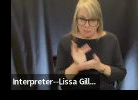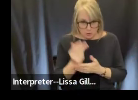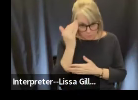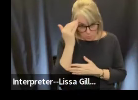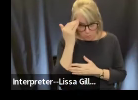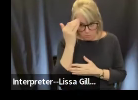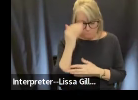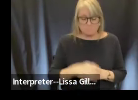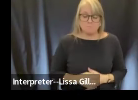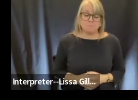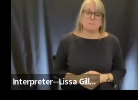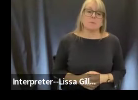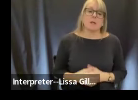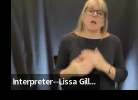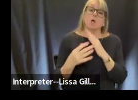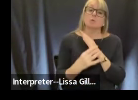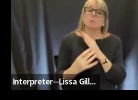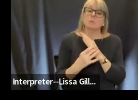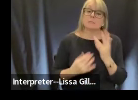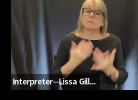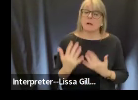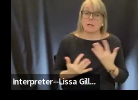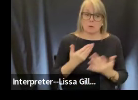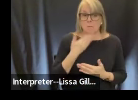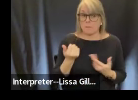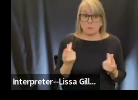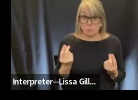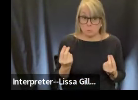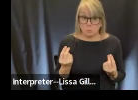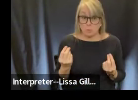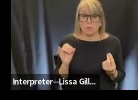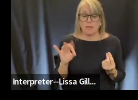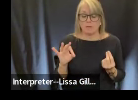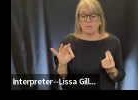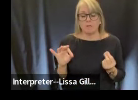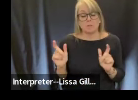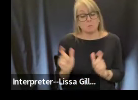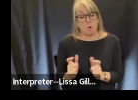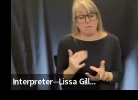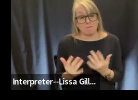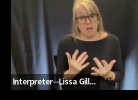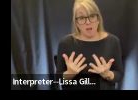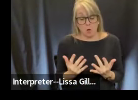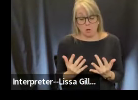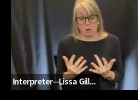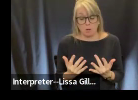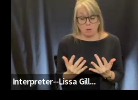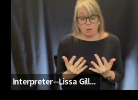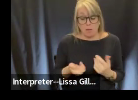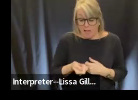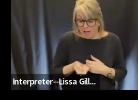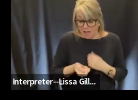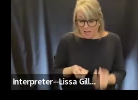grease fires. So the best method, if you've got a small grease fire, is to just put that lid right on top of it. It